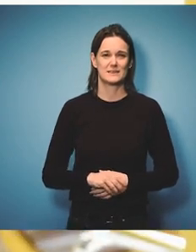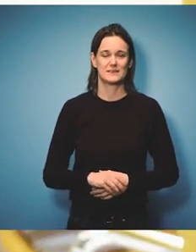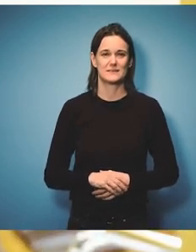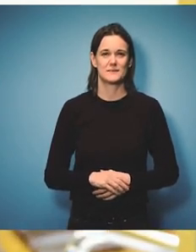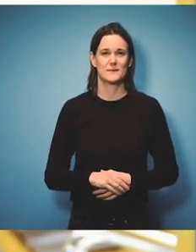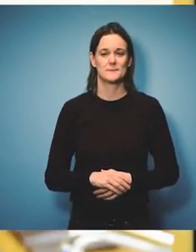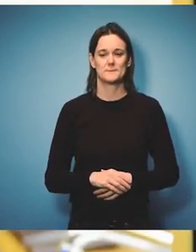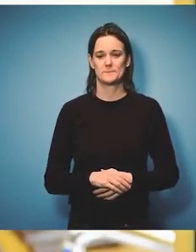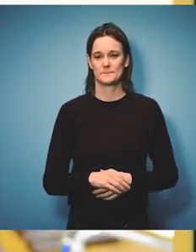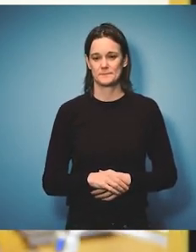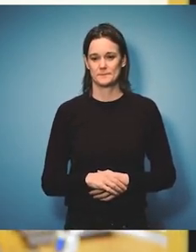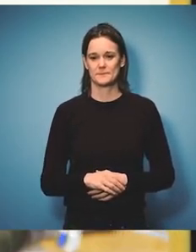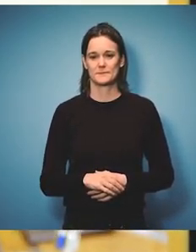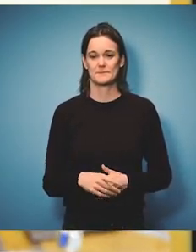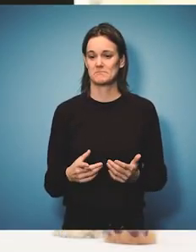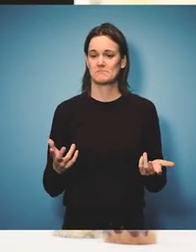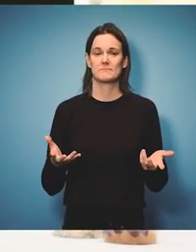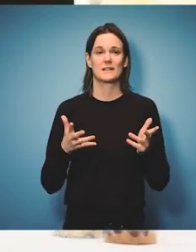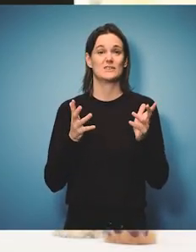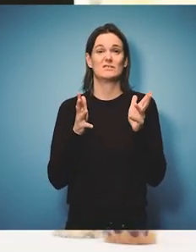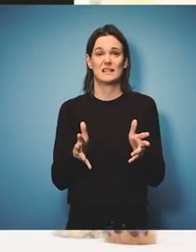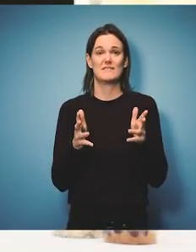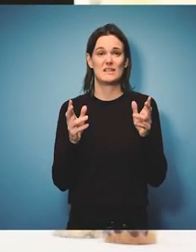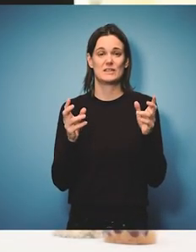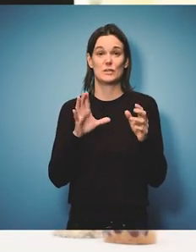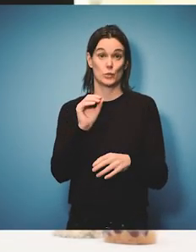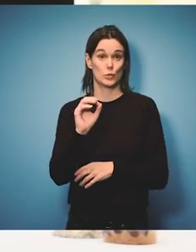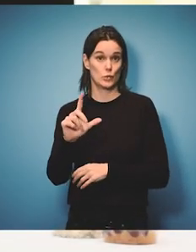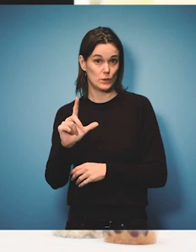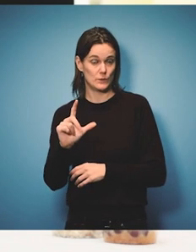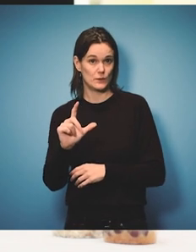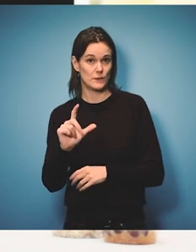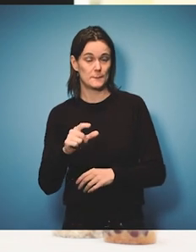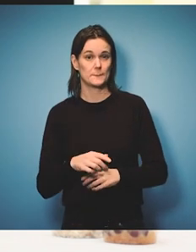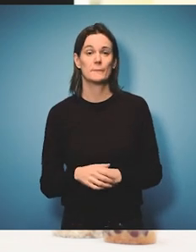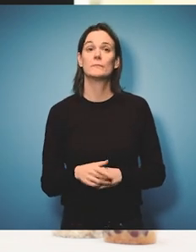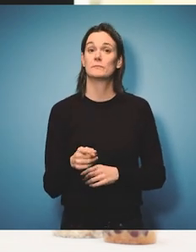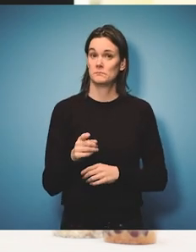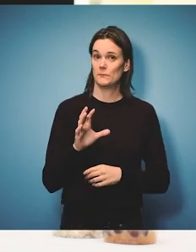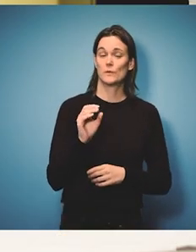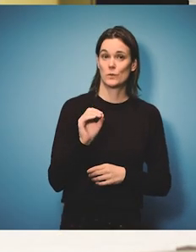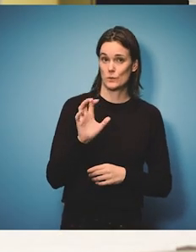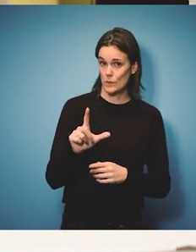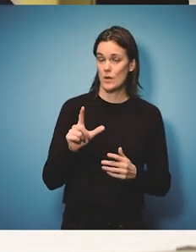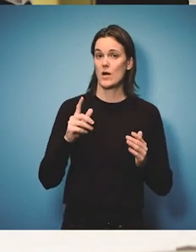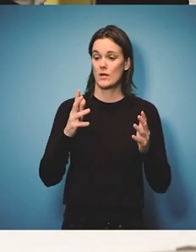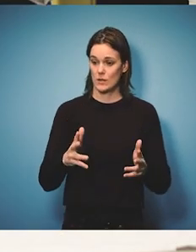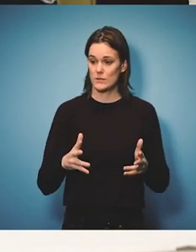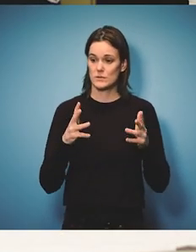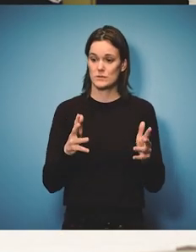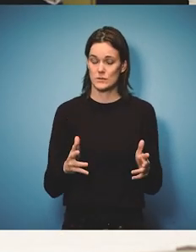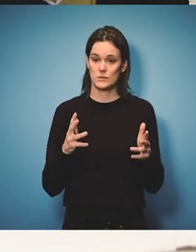Came out clean, perfect. I'm gonna take my cake, set it here, and just let it cool down. So while our